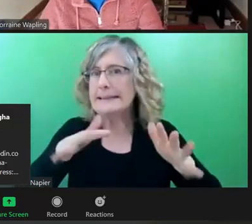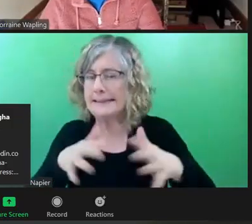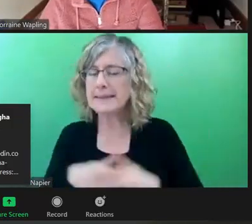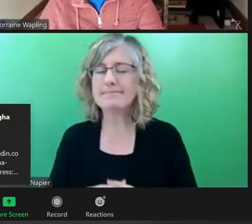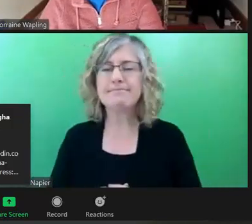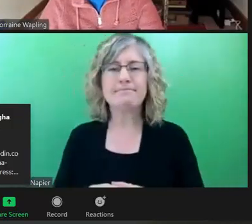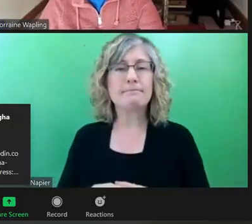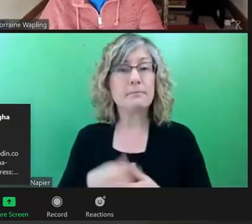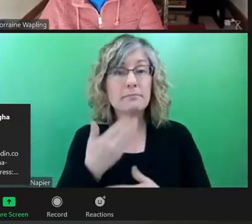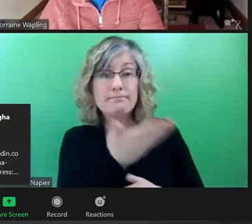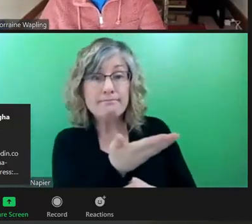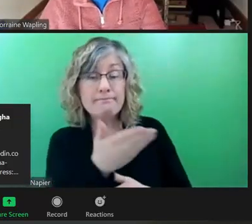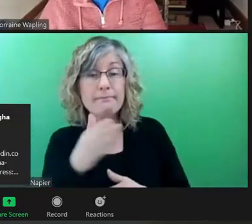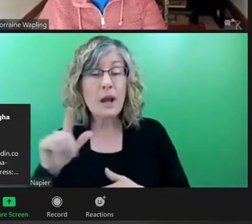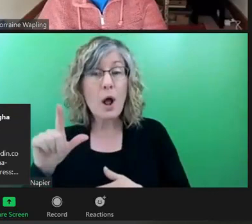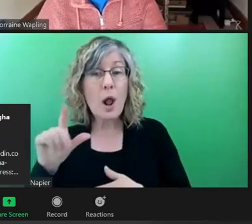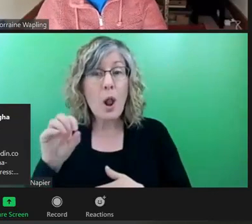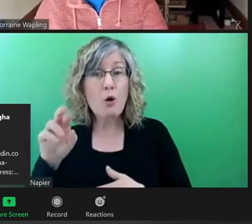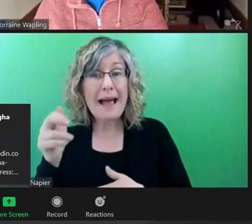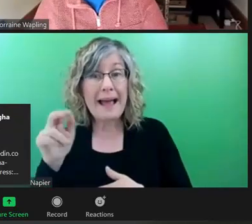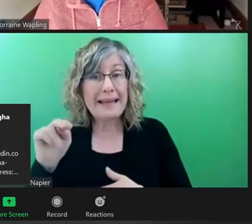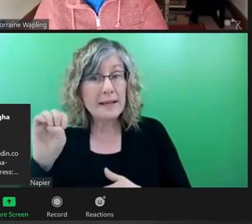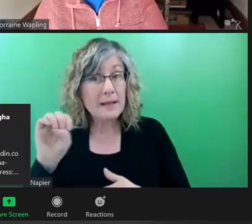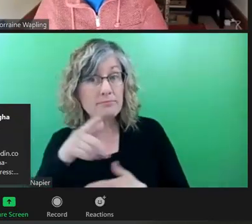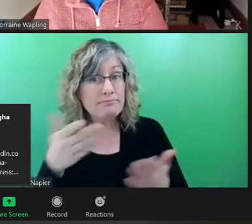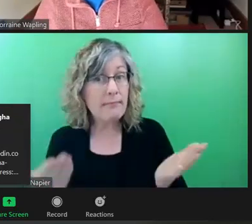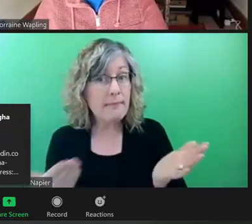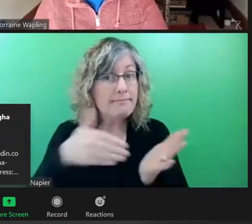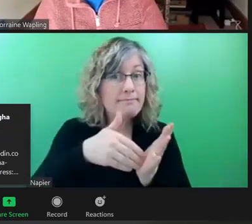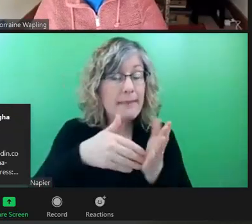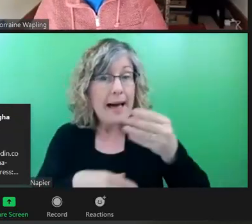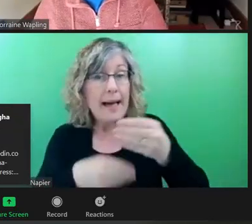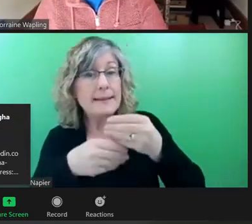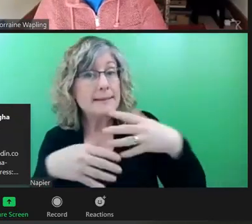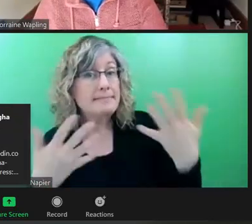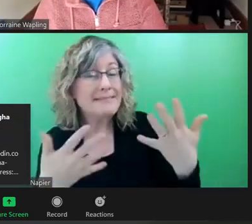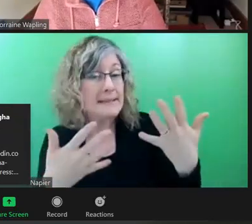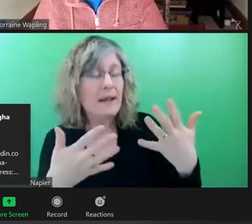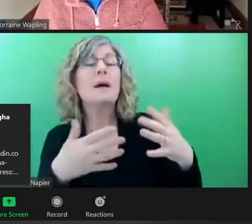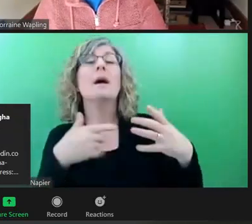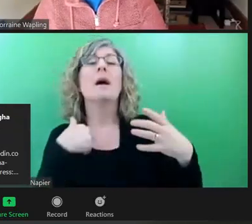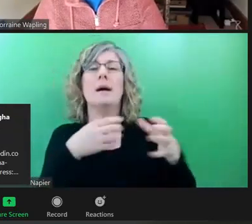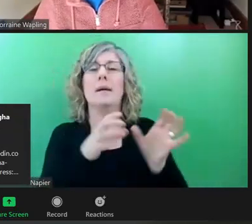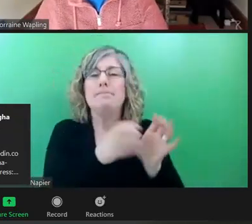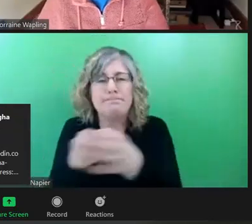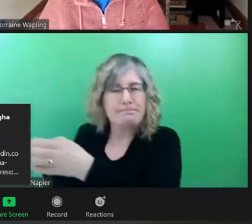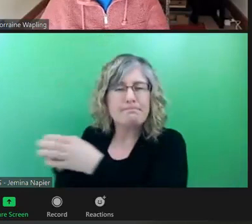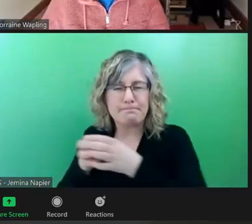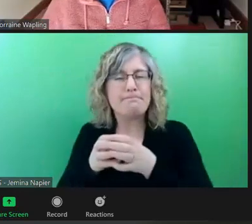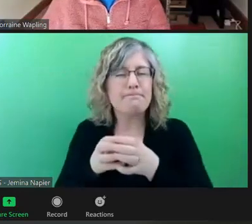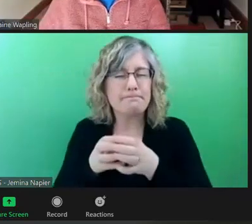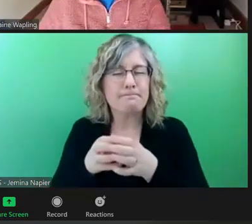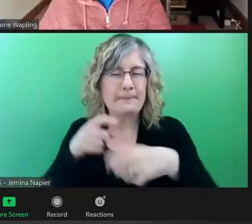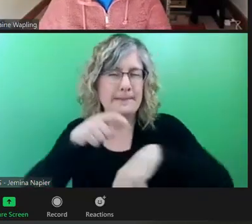then I think I'll have to close this session because we need to move on to the breakout sessions. But if you had any quick